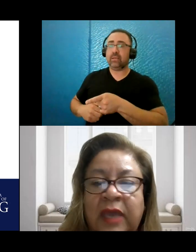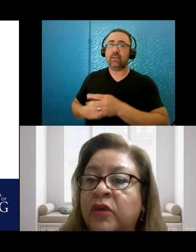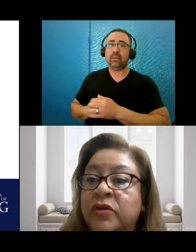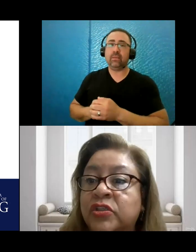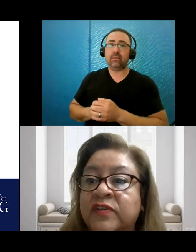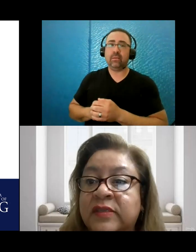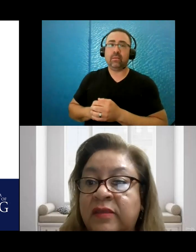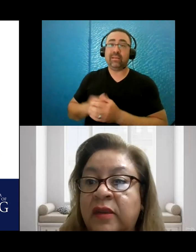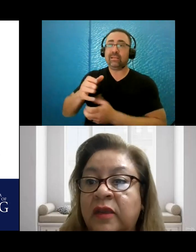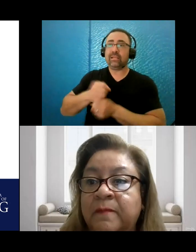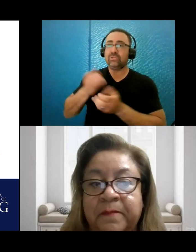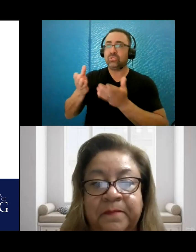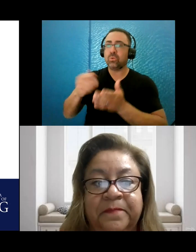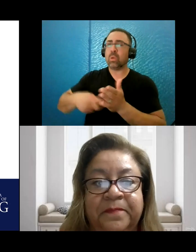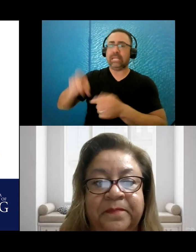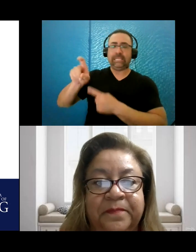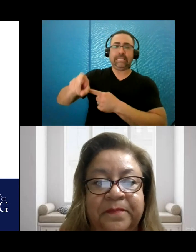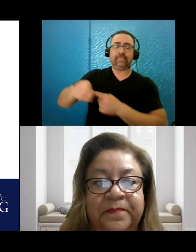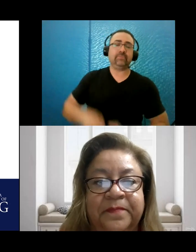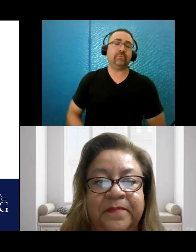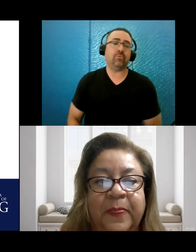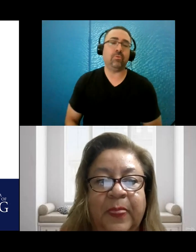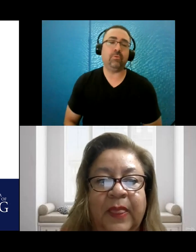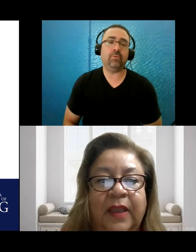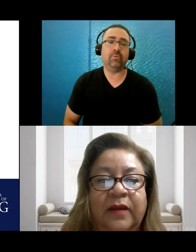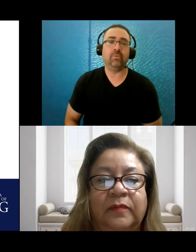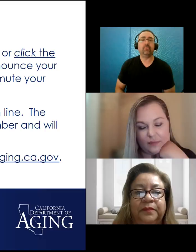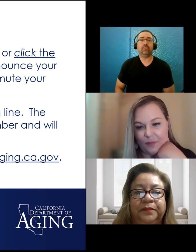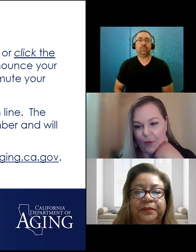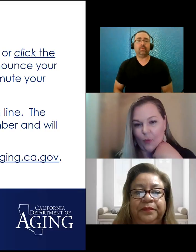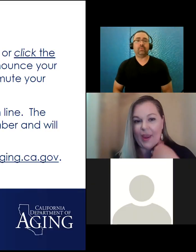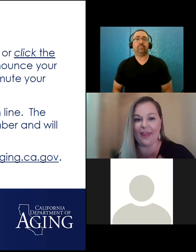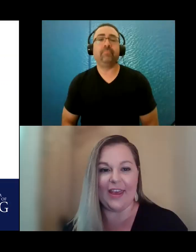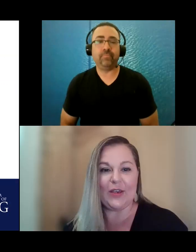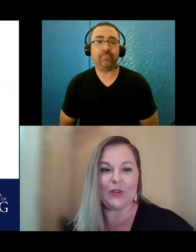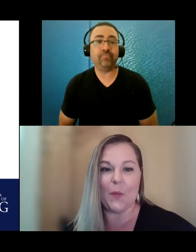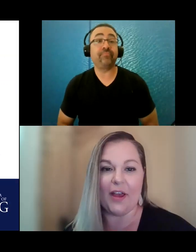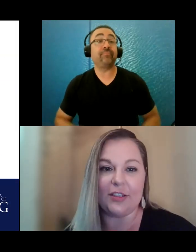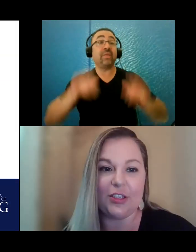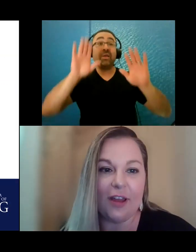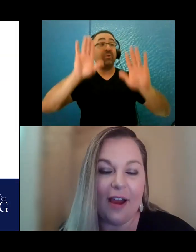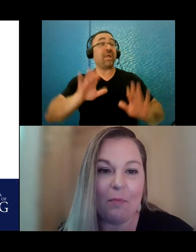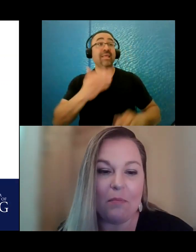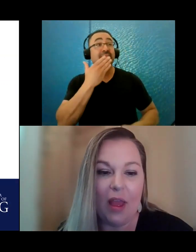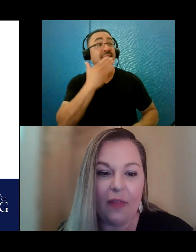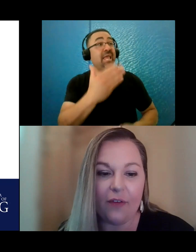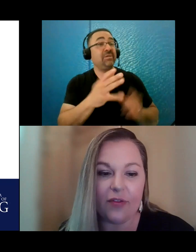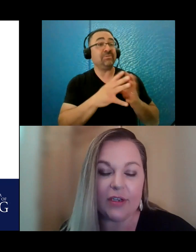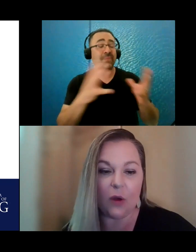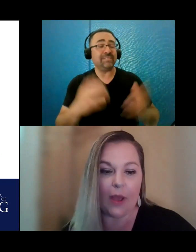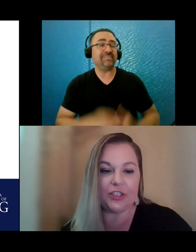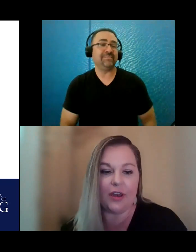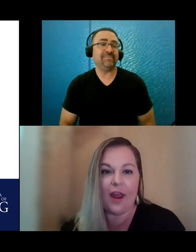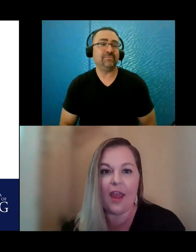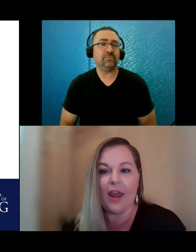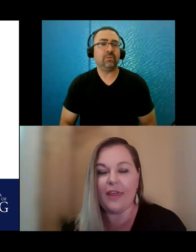get their services that they need. Great, thank you so much. There